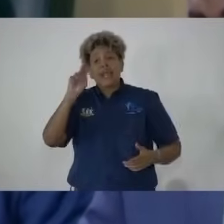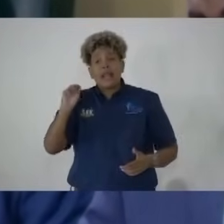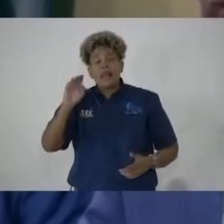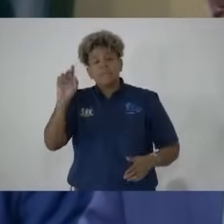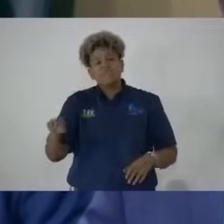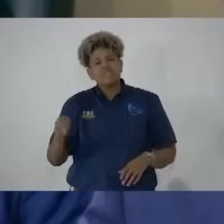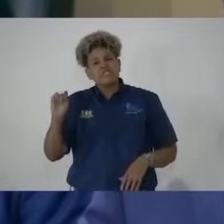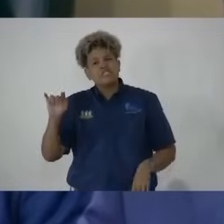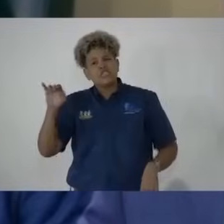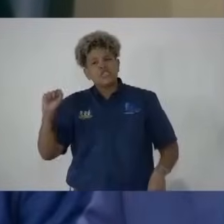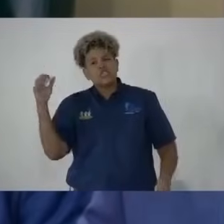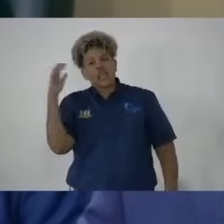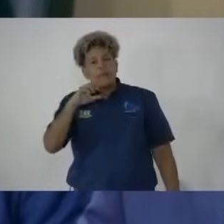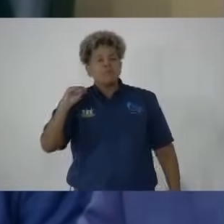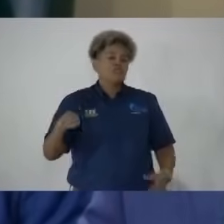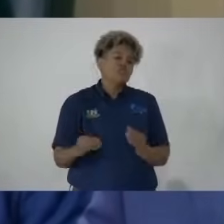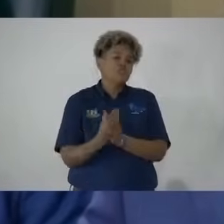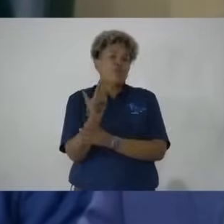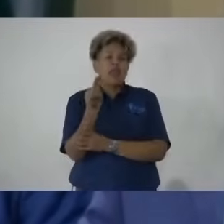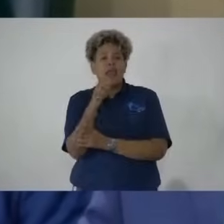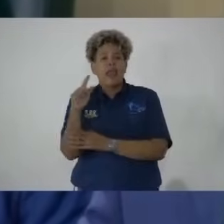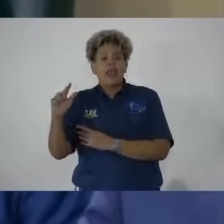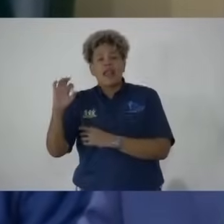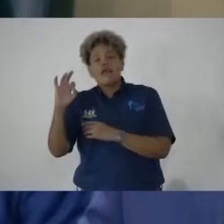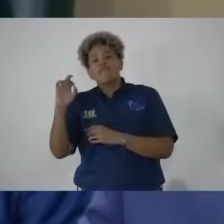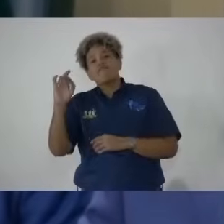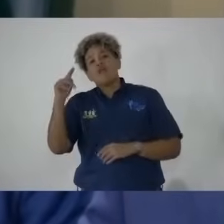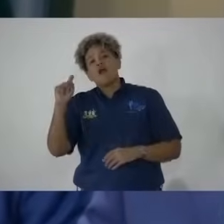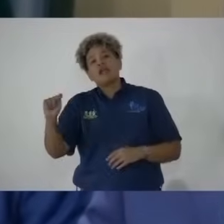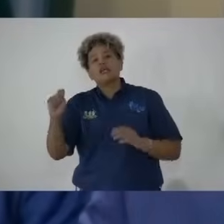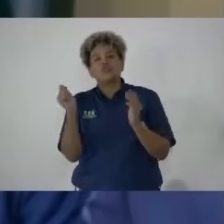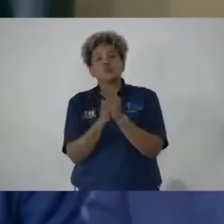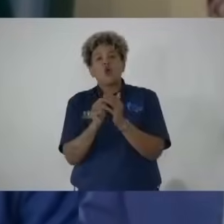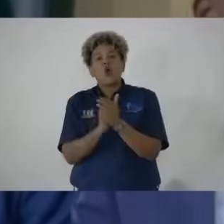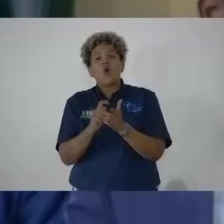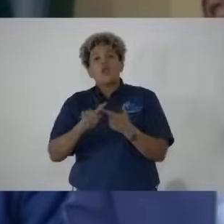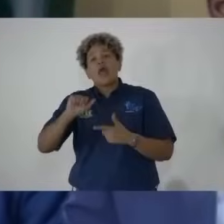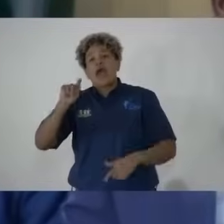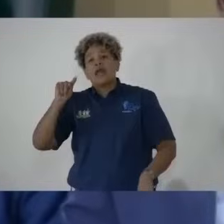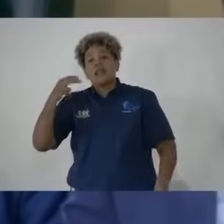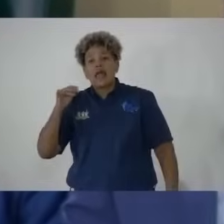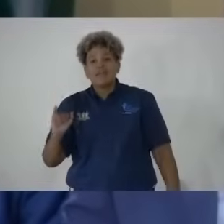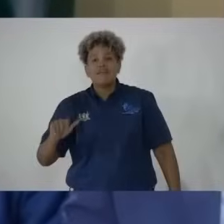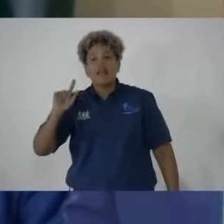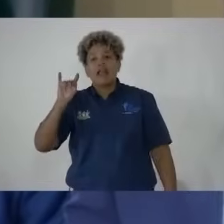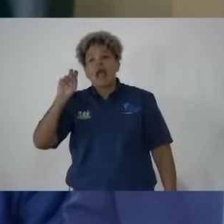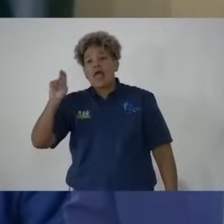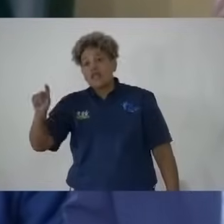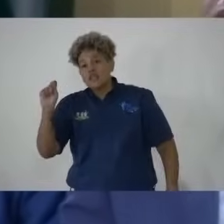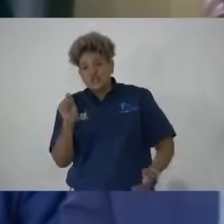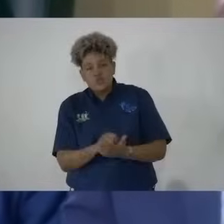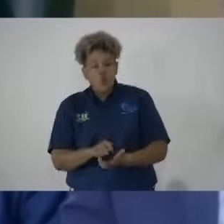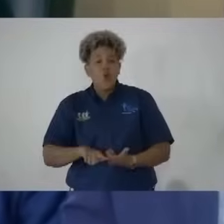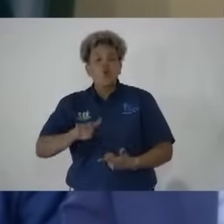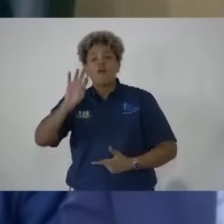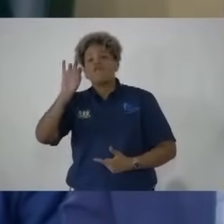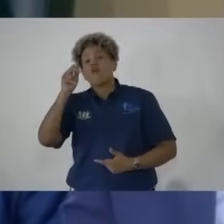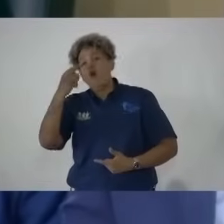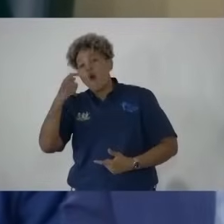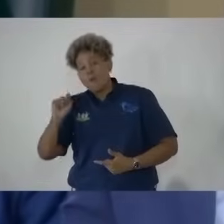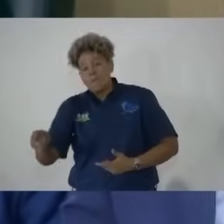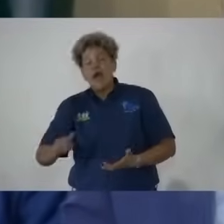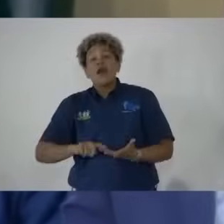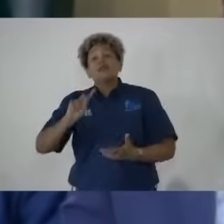in St. James, Spring Hill, Franklin Town, Adelphi, Lionel Town, Four Parts, Denham Town,